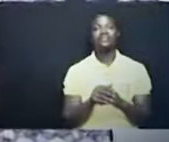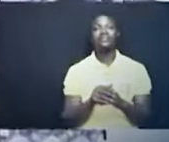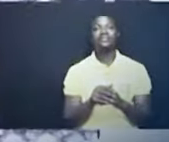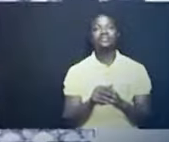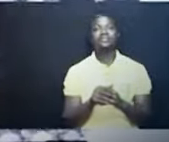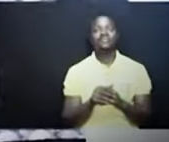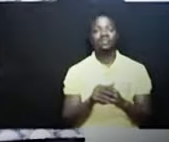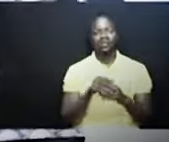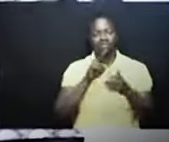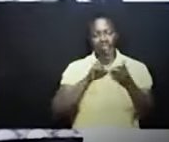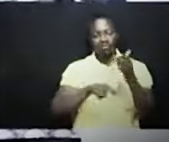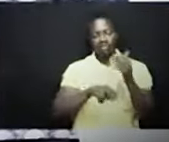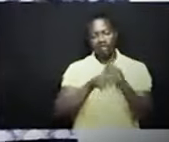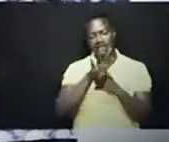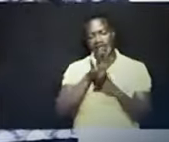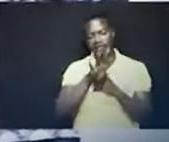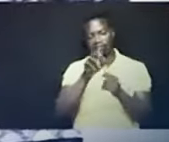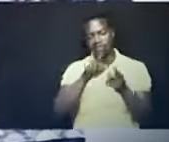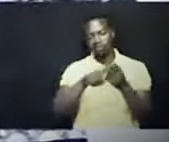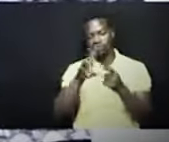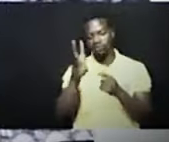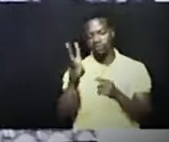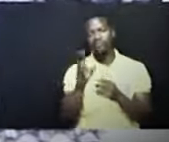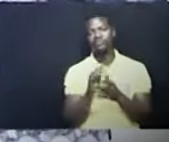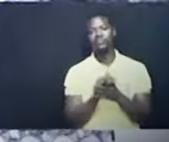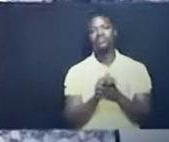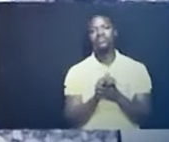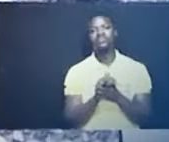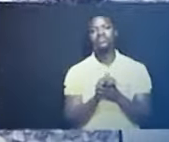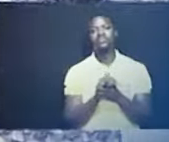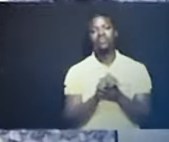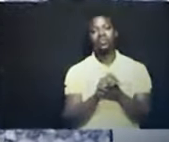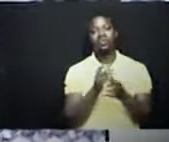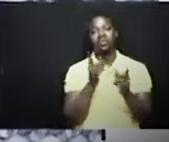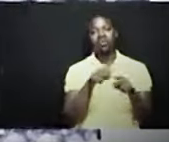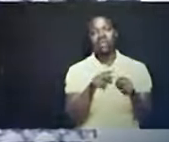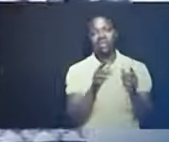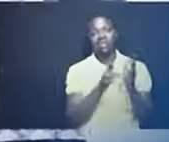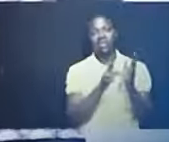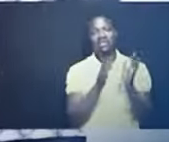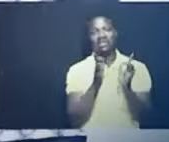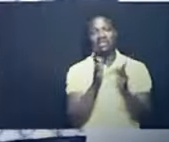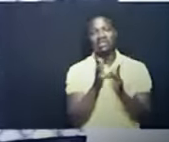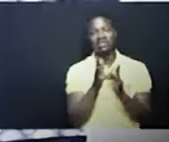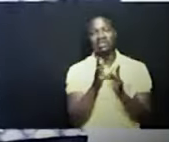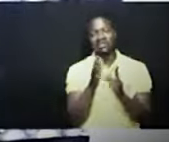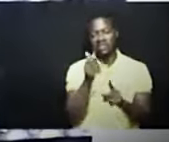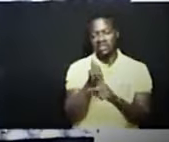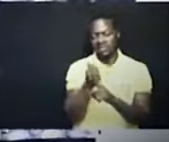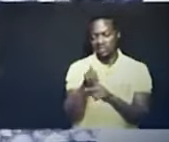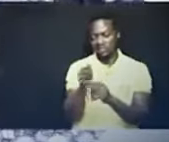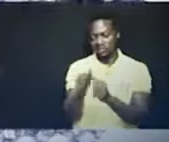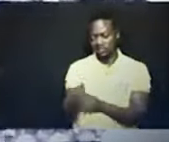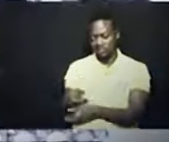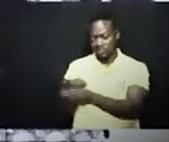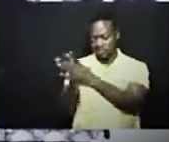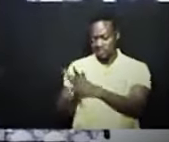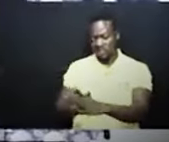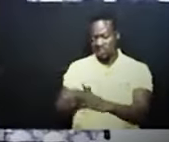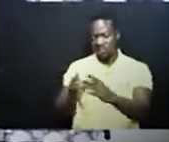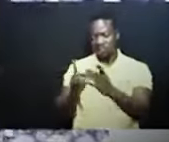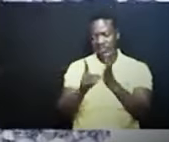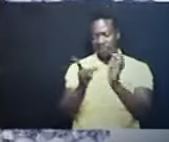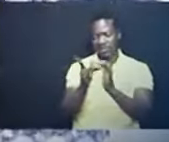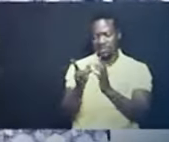read 4 to 6. Bekaya could see in Siano. This was when Jesus was parting with the disciples. Abri eya